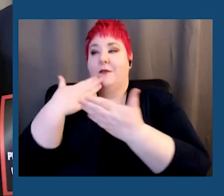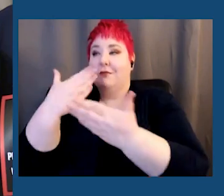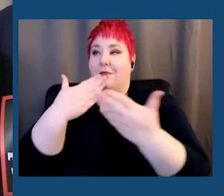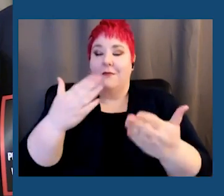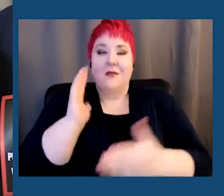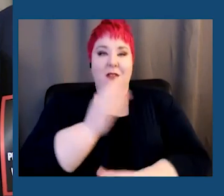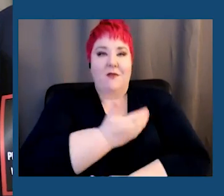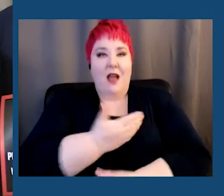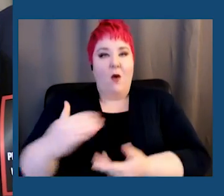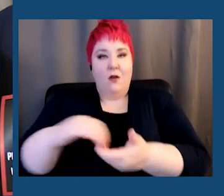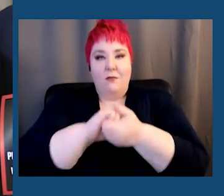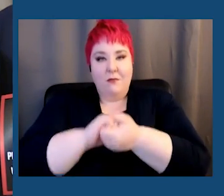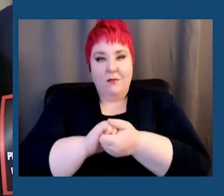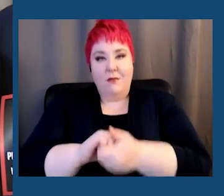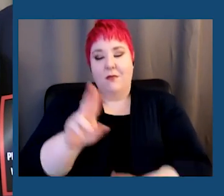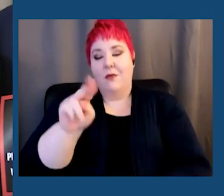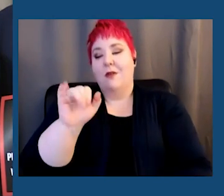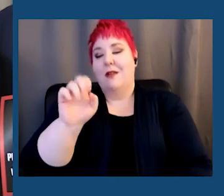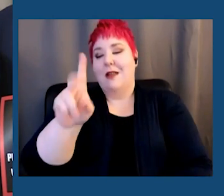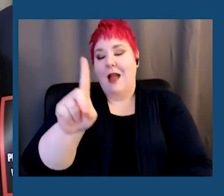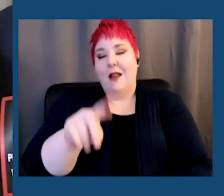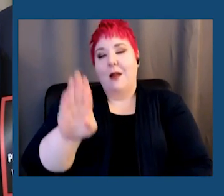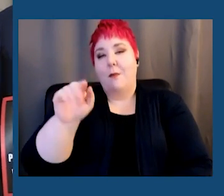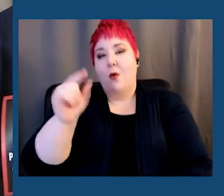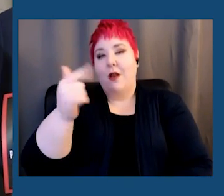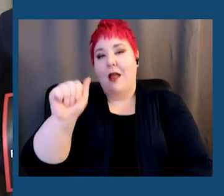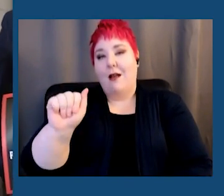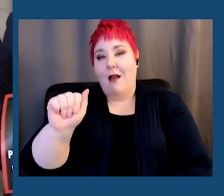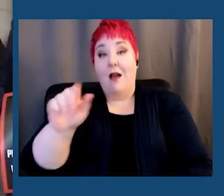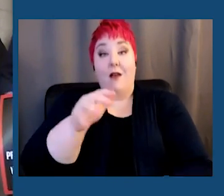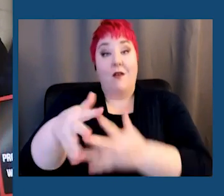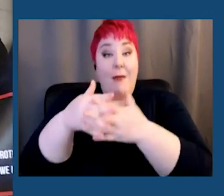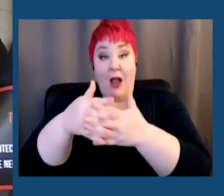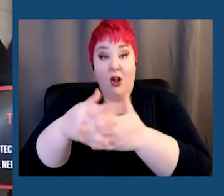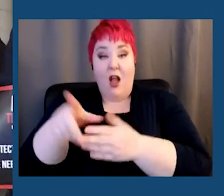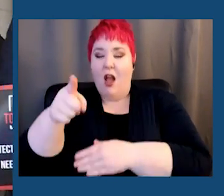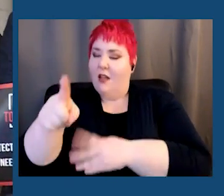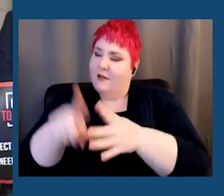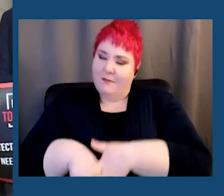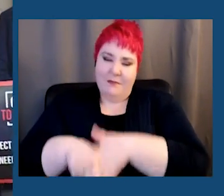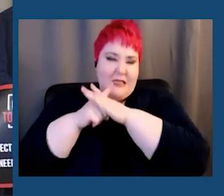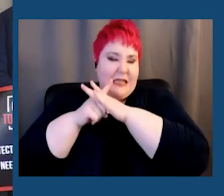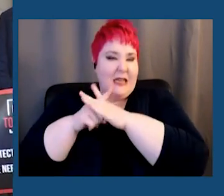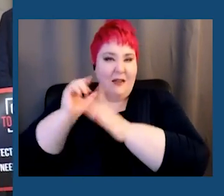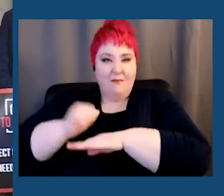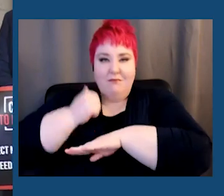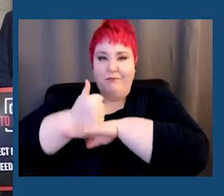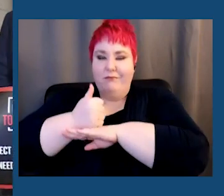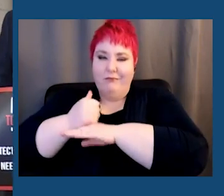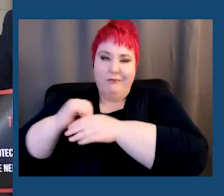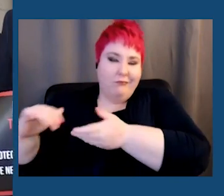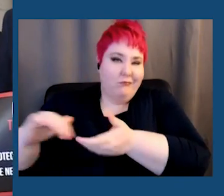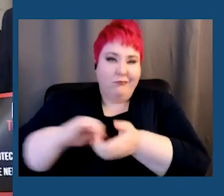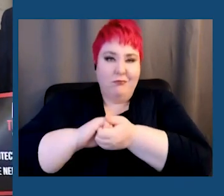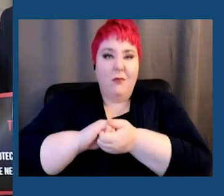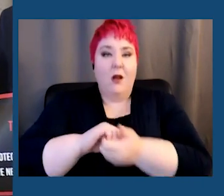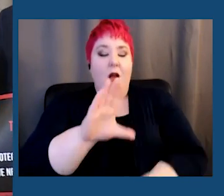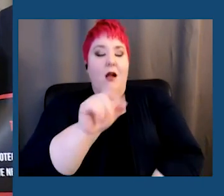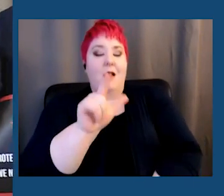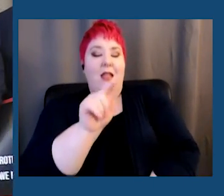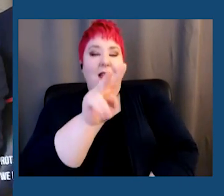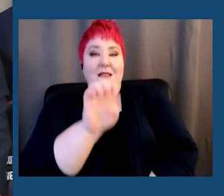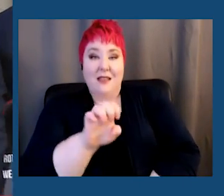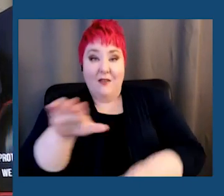United Bodega of America, who has been there since day one. collective action to protect our